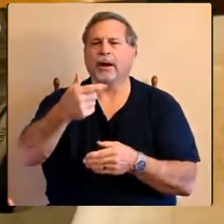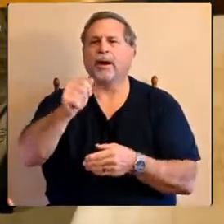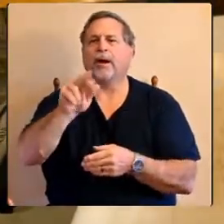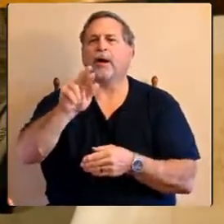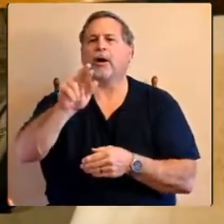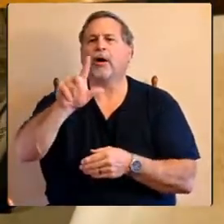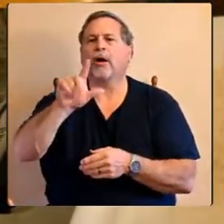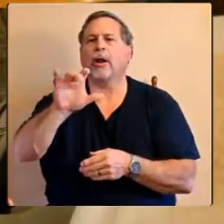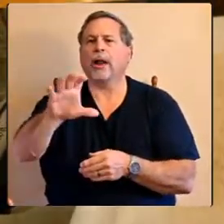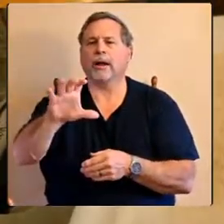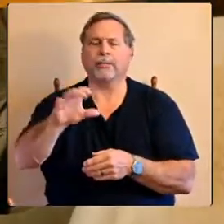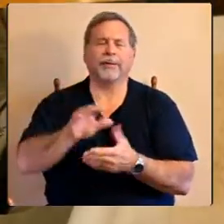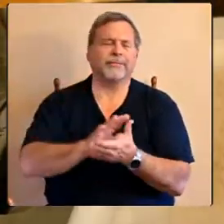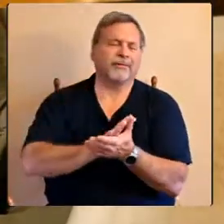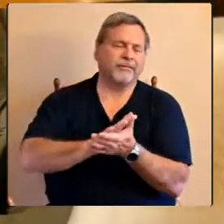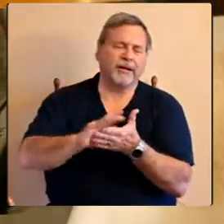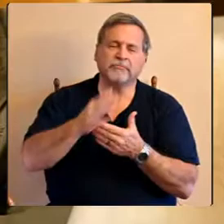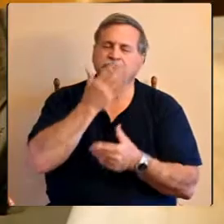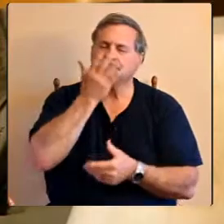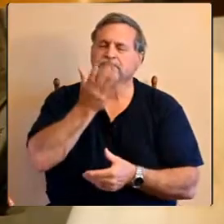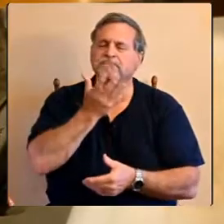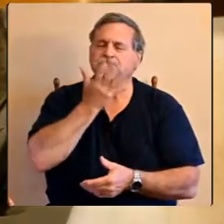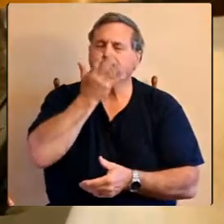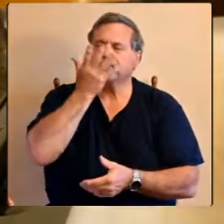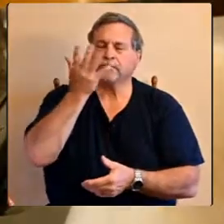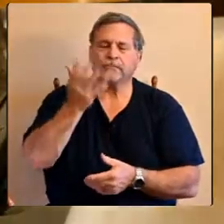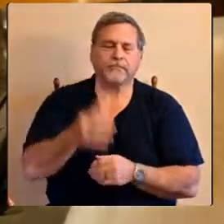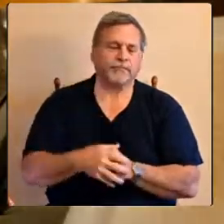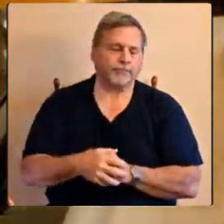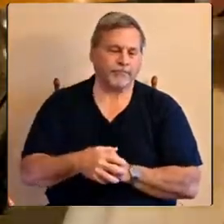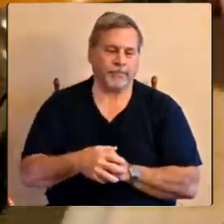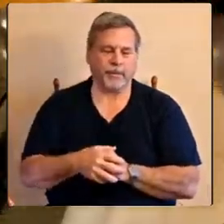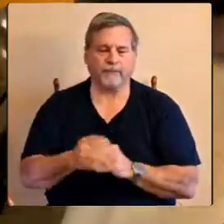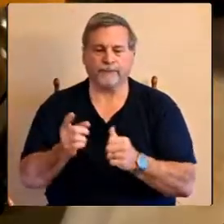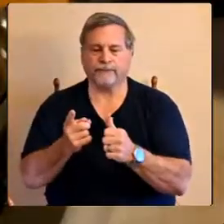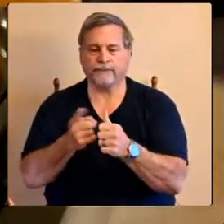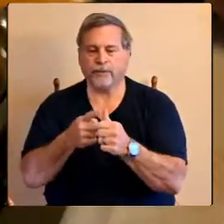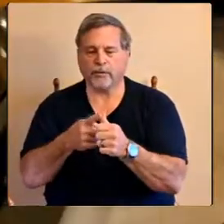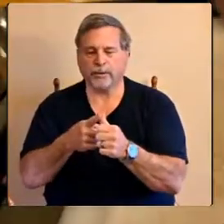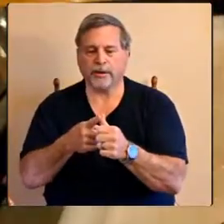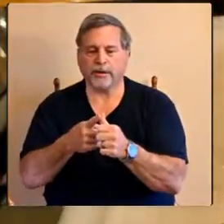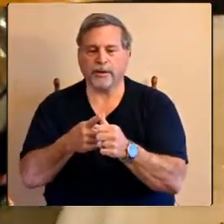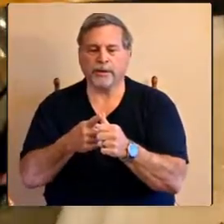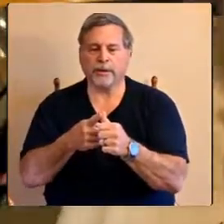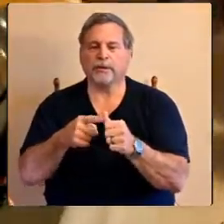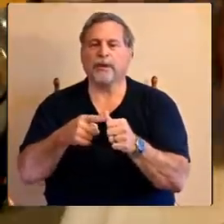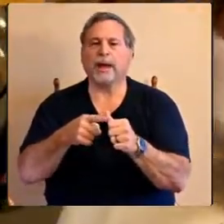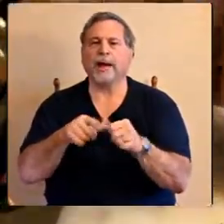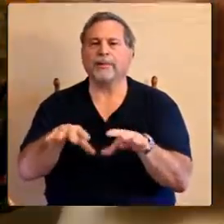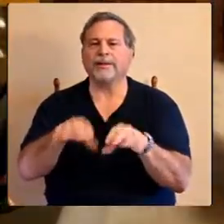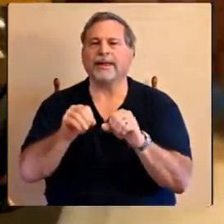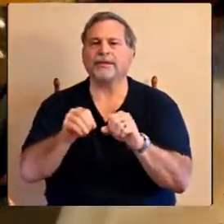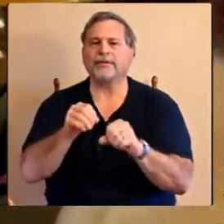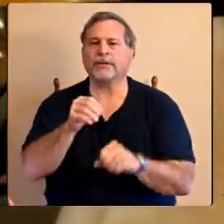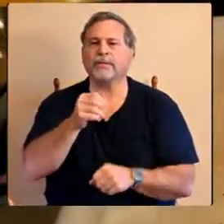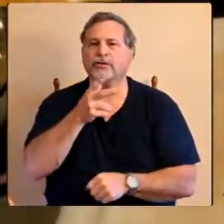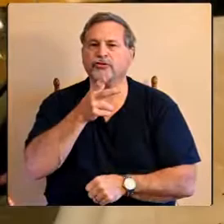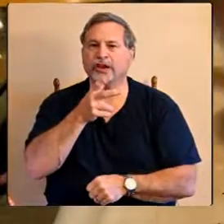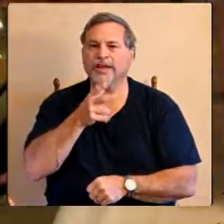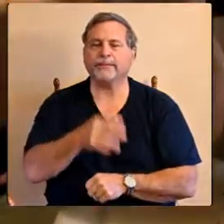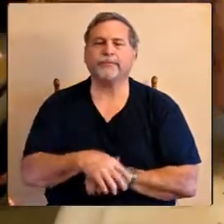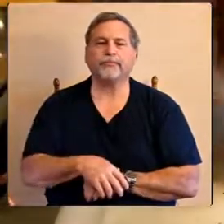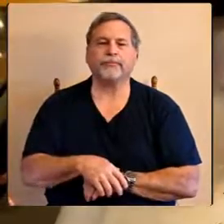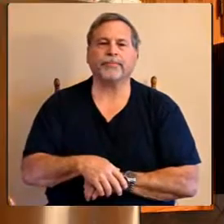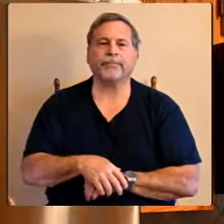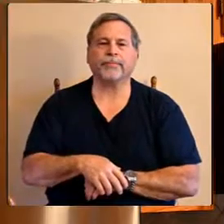garlic into it. So it's going to have nice aromatics to it. Now the first thing I'm going to do is I'm going to take some chicken. Now I prefer dark